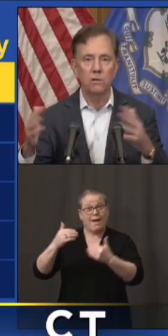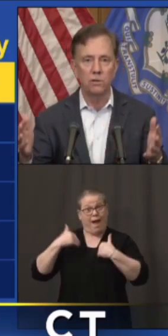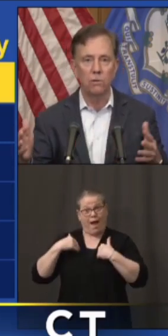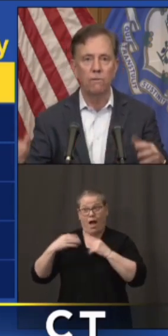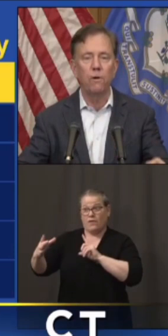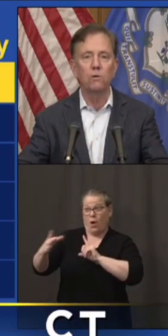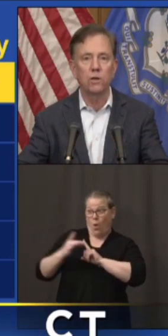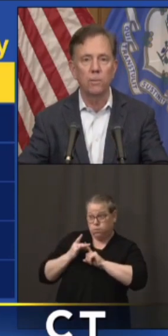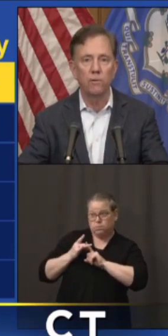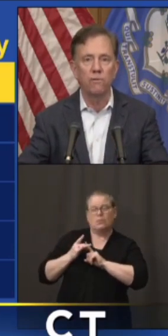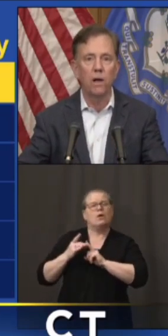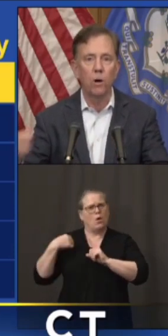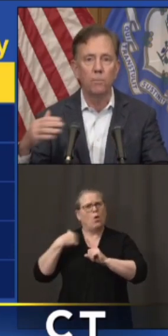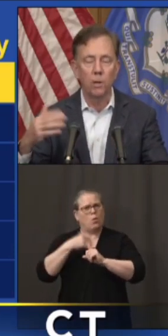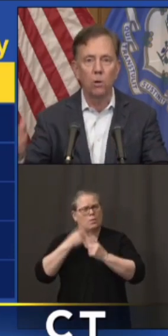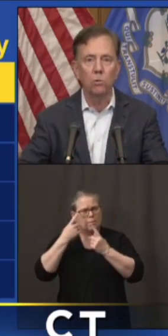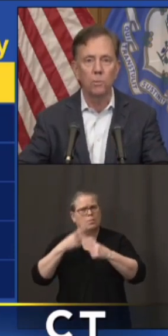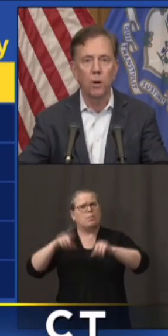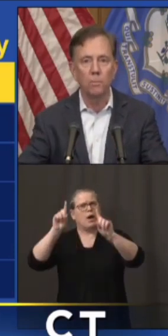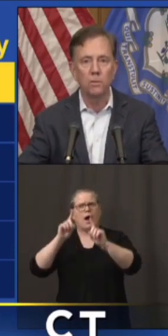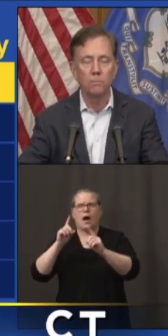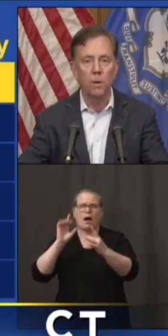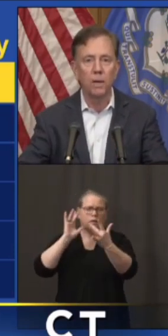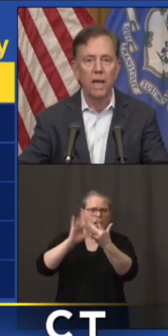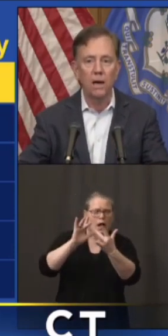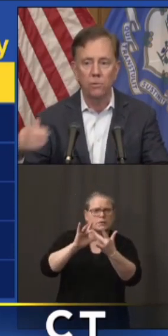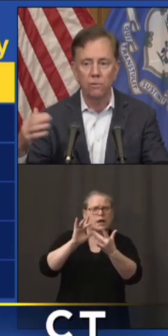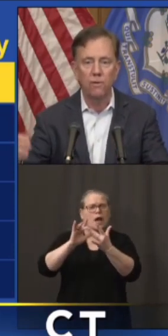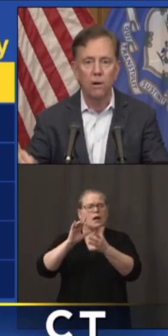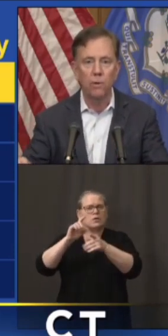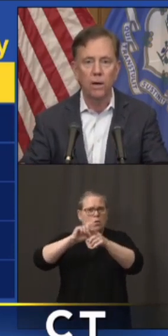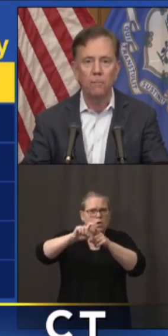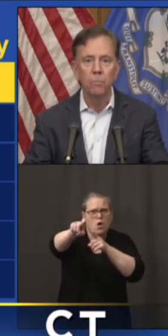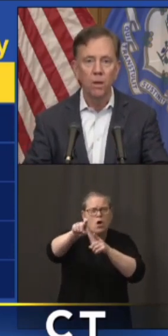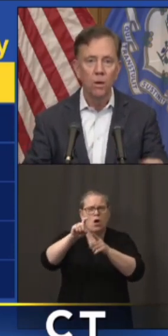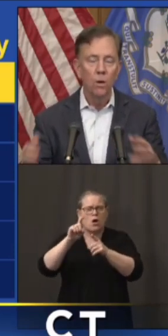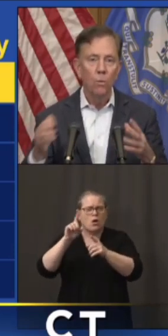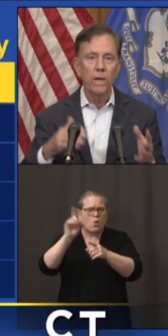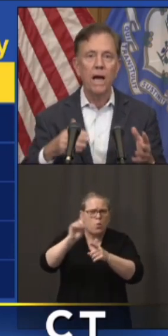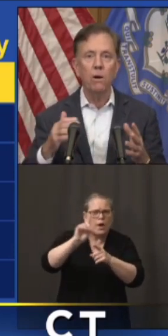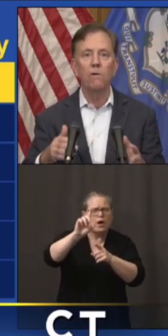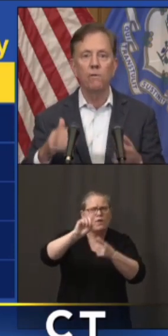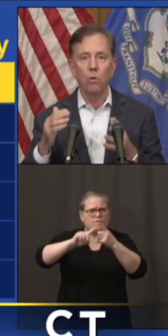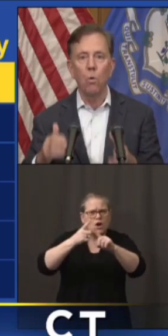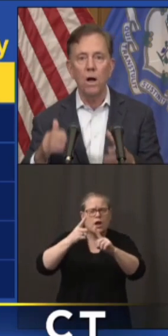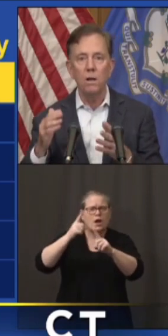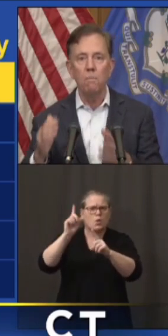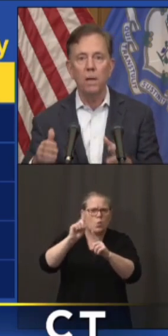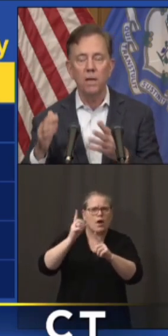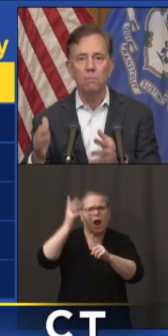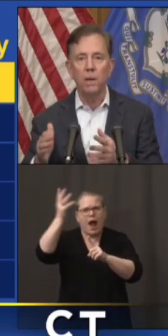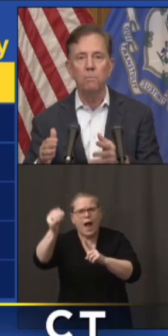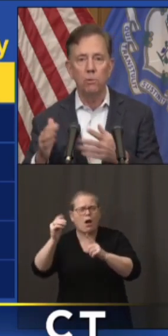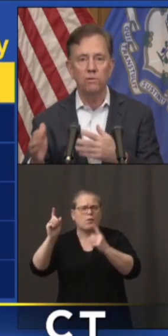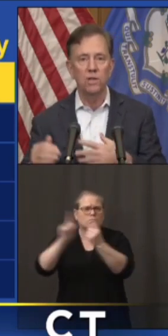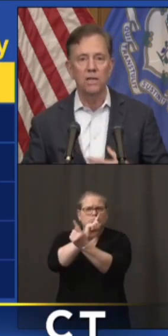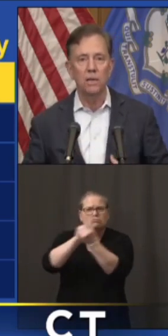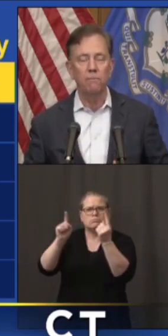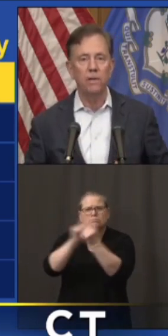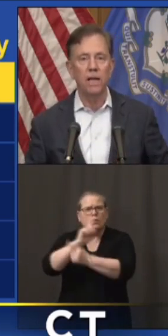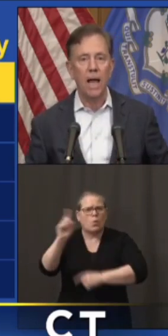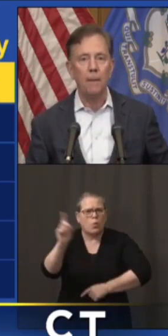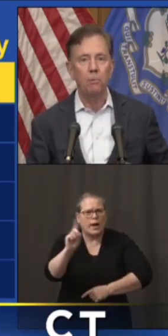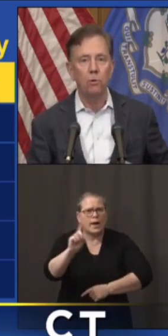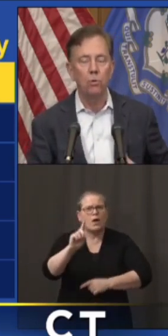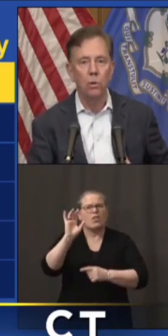out there, so folks are able to follow up. Our local departments of public health are following up. We now have over 1 million people who have signed